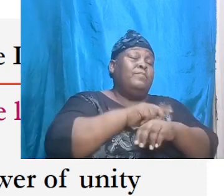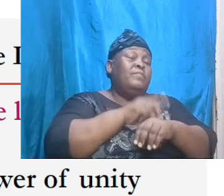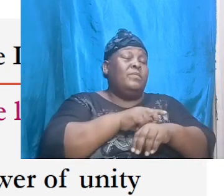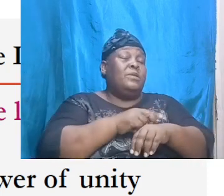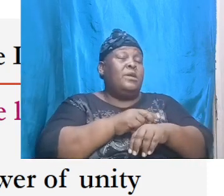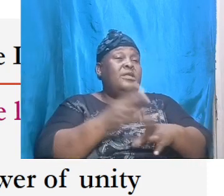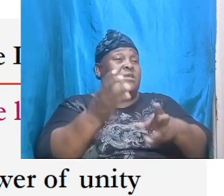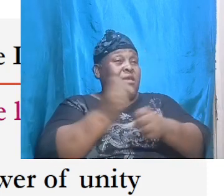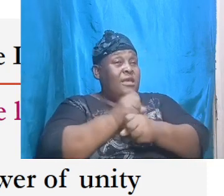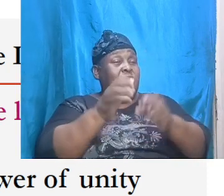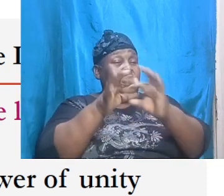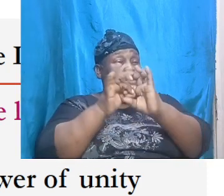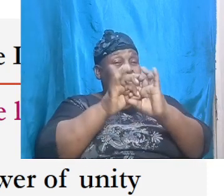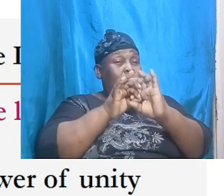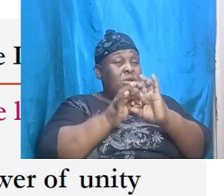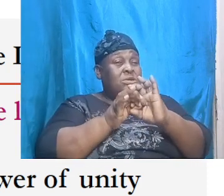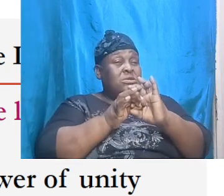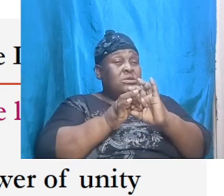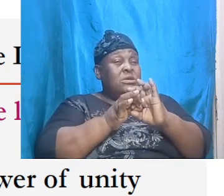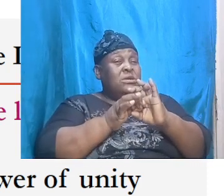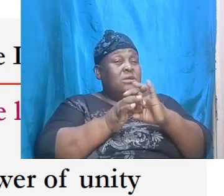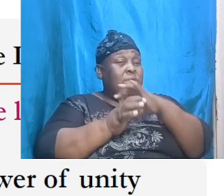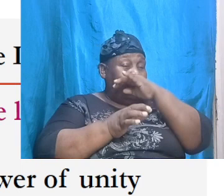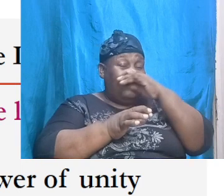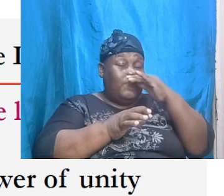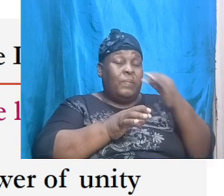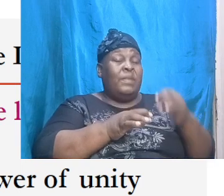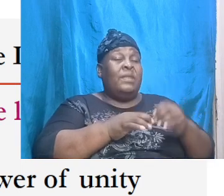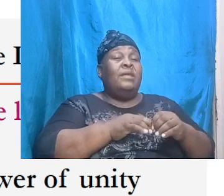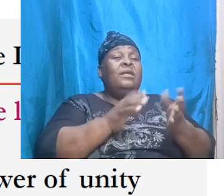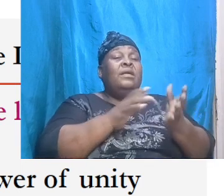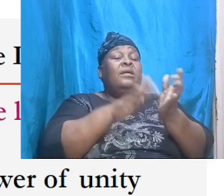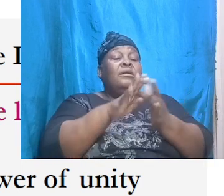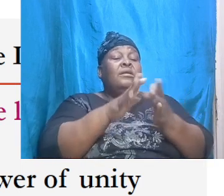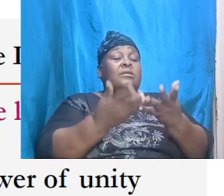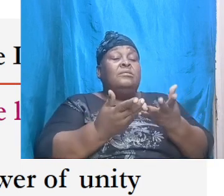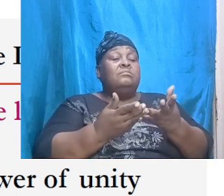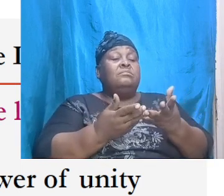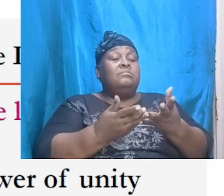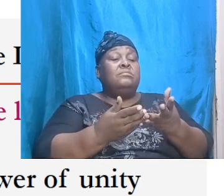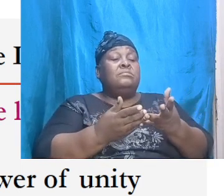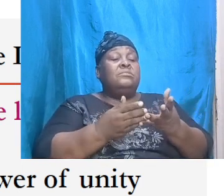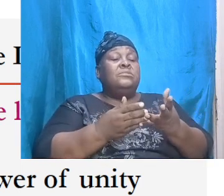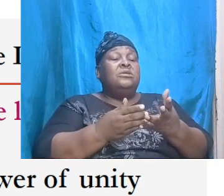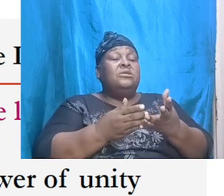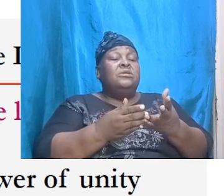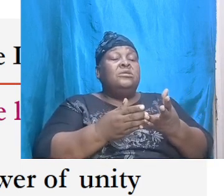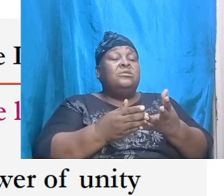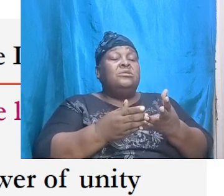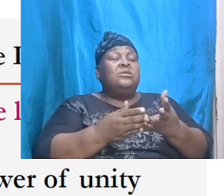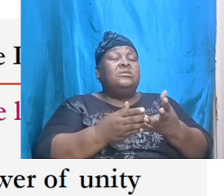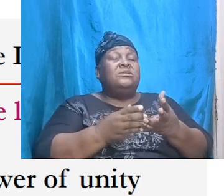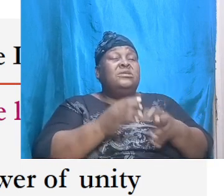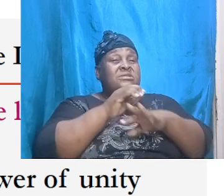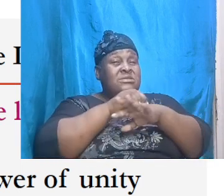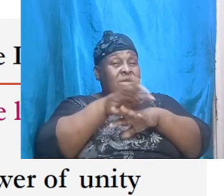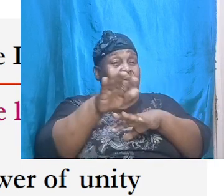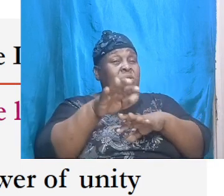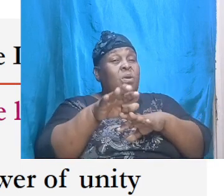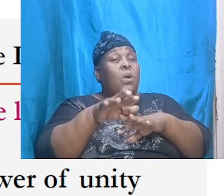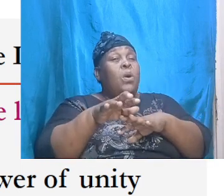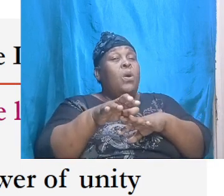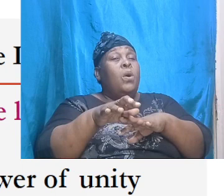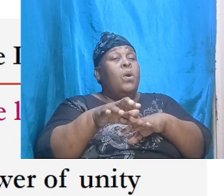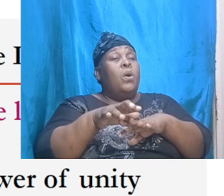wonder Jesus, when he sent out the disciples, the Bible said he sent them out two by two. Not that one could not have got the task, but I think he